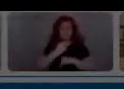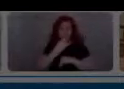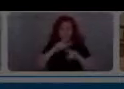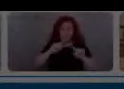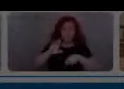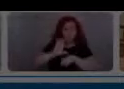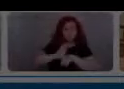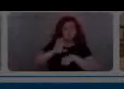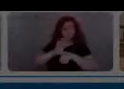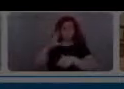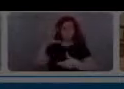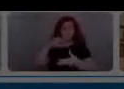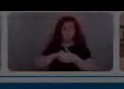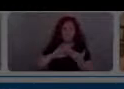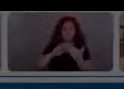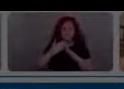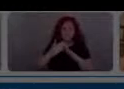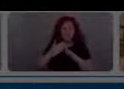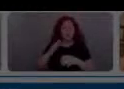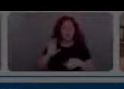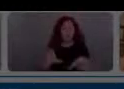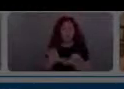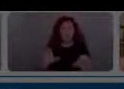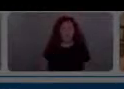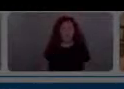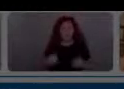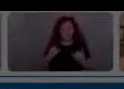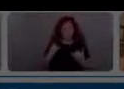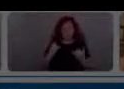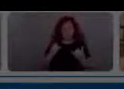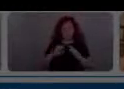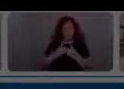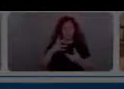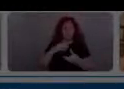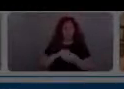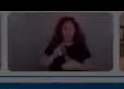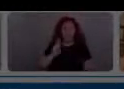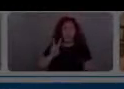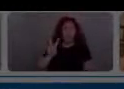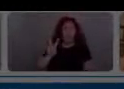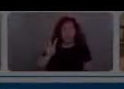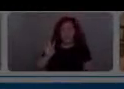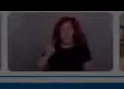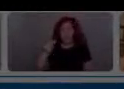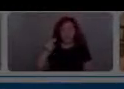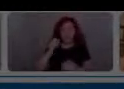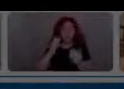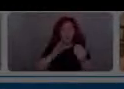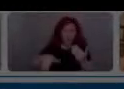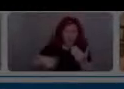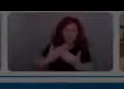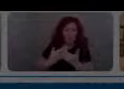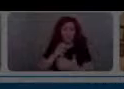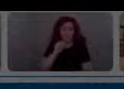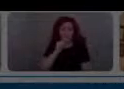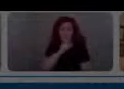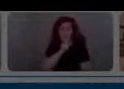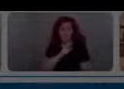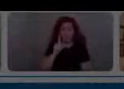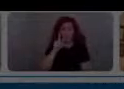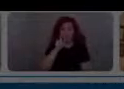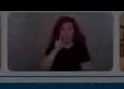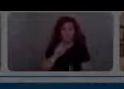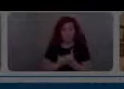activities the current district which includes rio verde fountain hills and all of scottsdale i believe